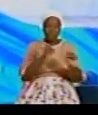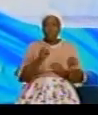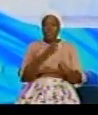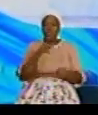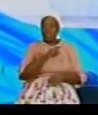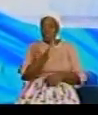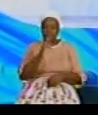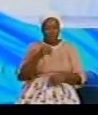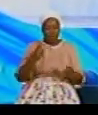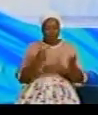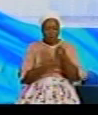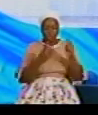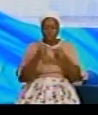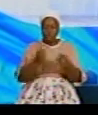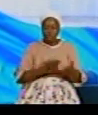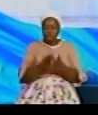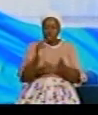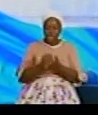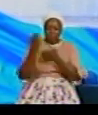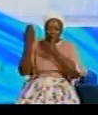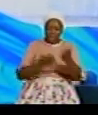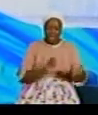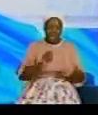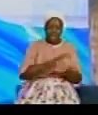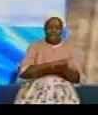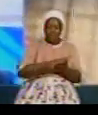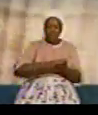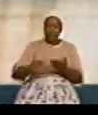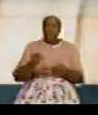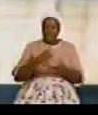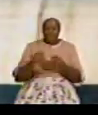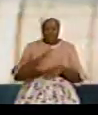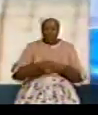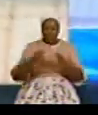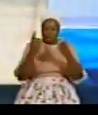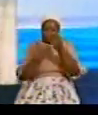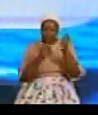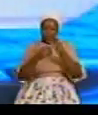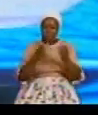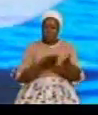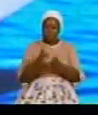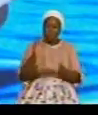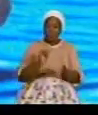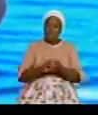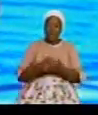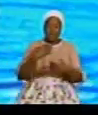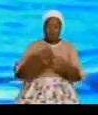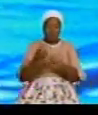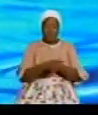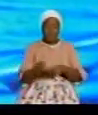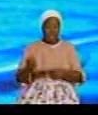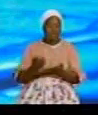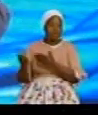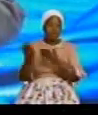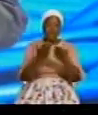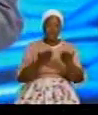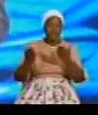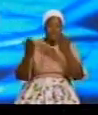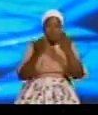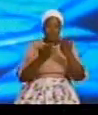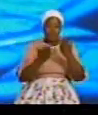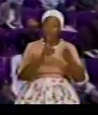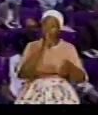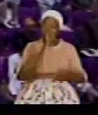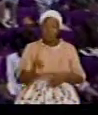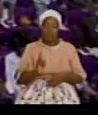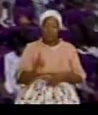not hold to the truth that brings sanctification, they do not hold to the truth that makes them serve